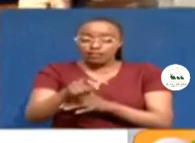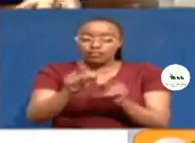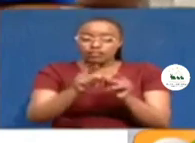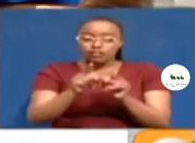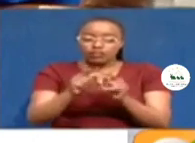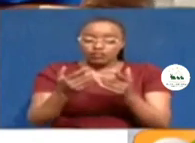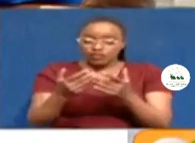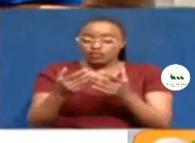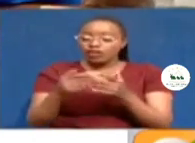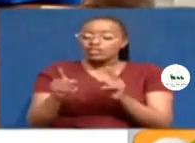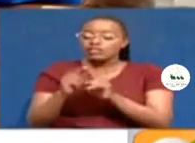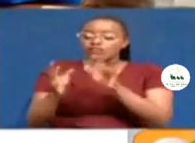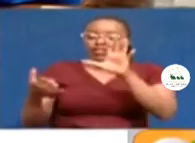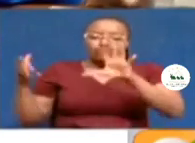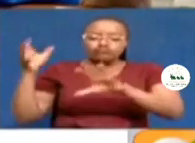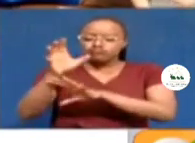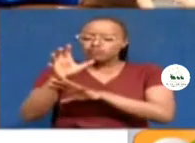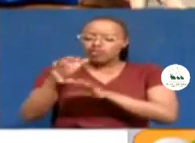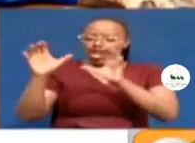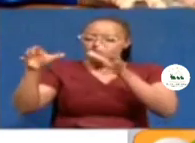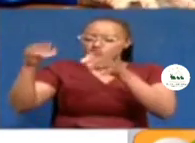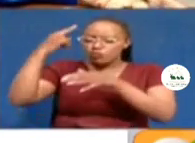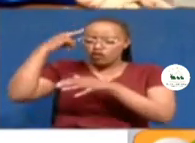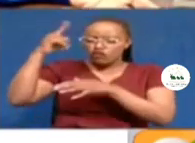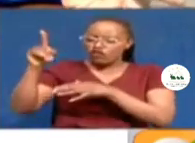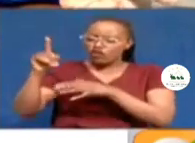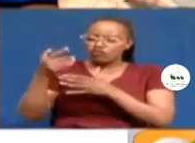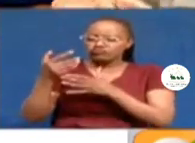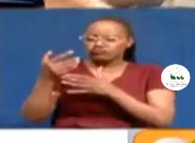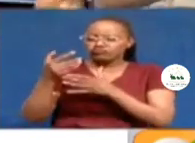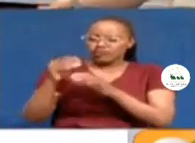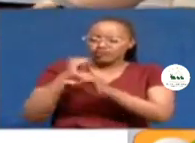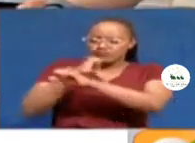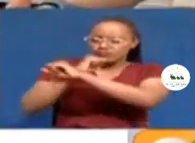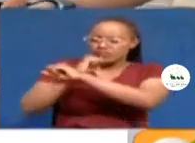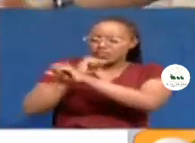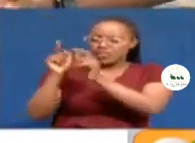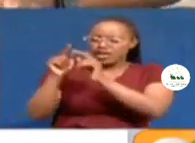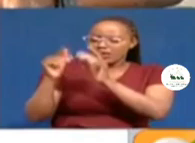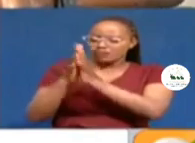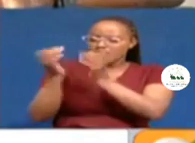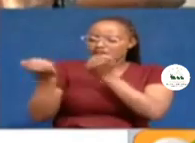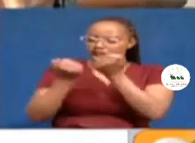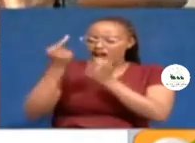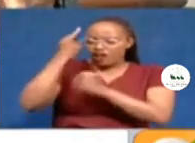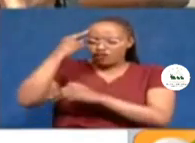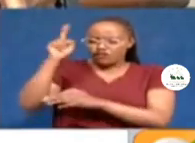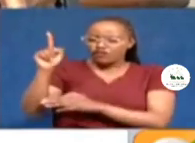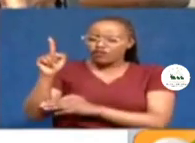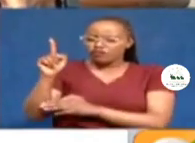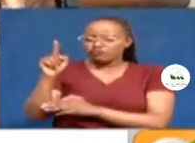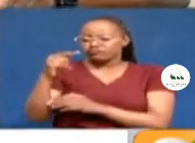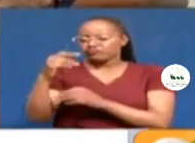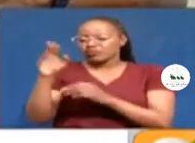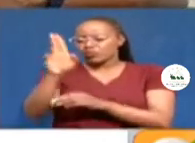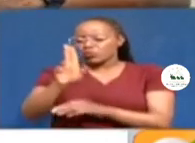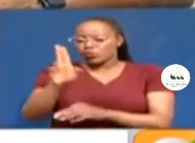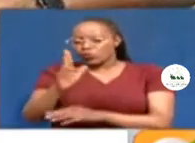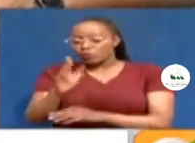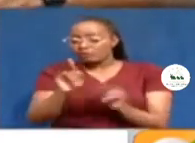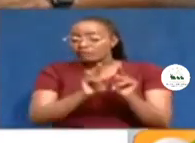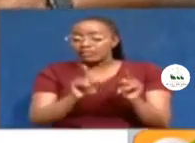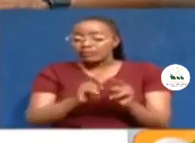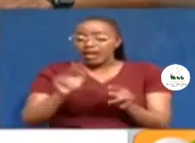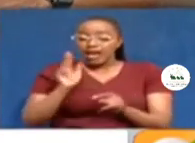the president's motorcade. What happens? Are we replaying 1969 again? Do we